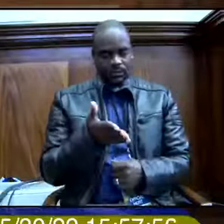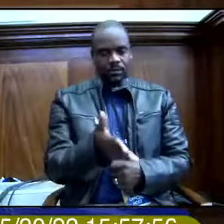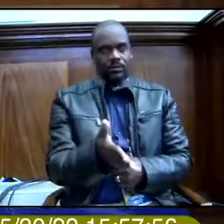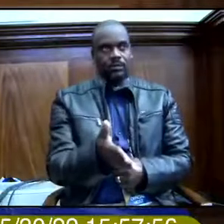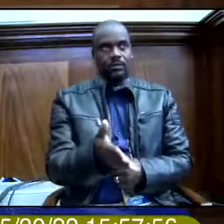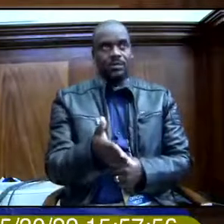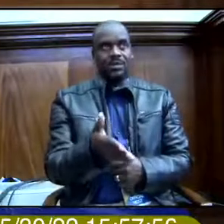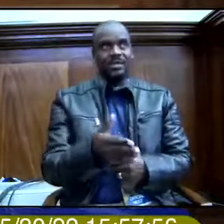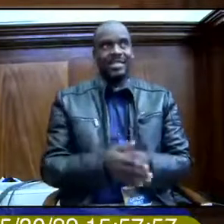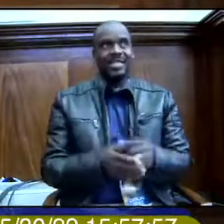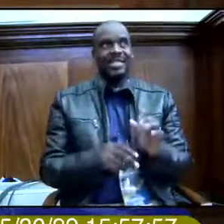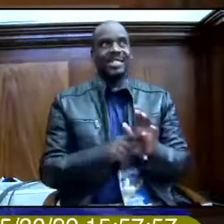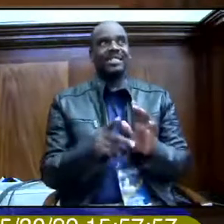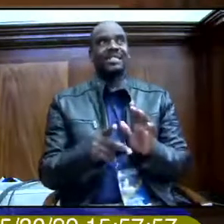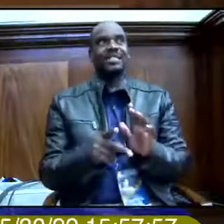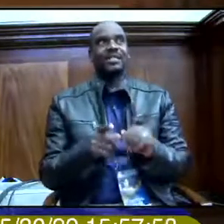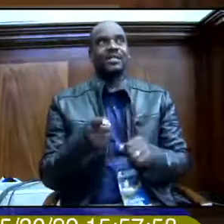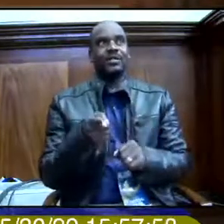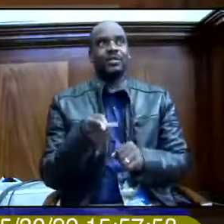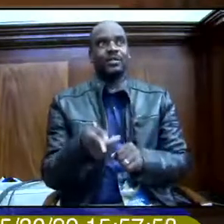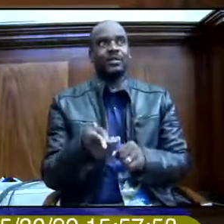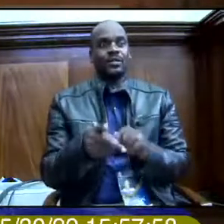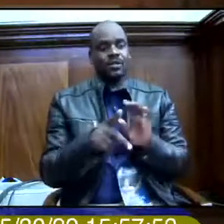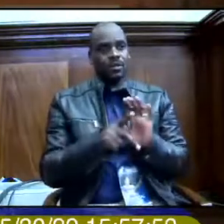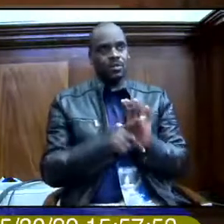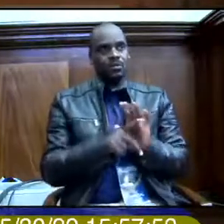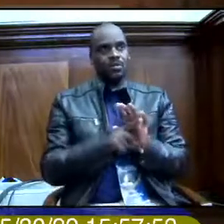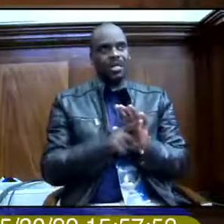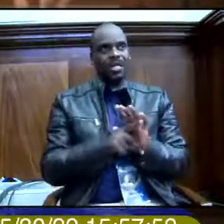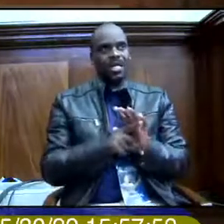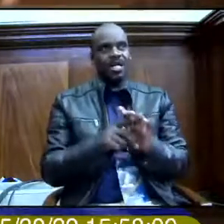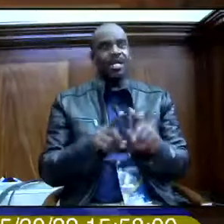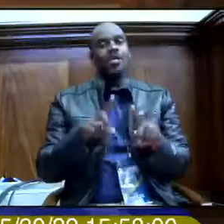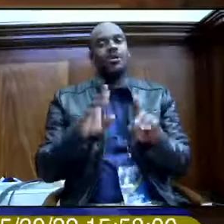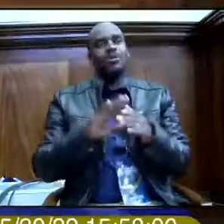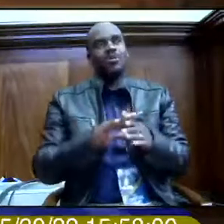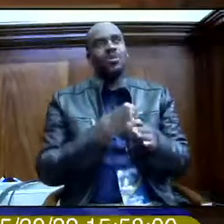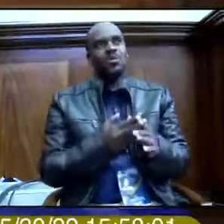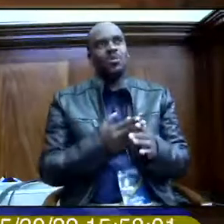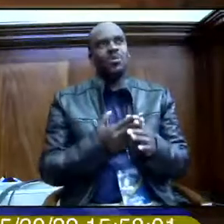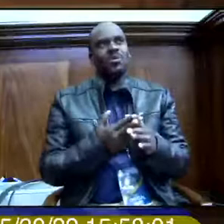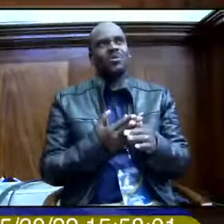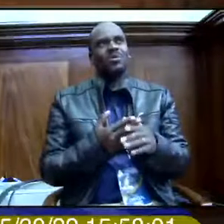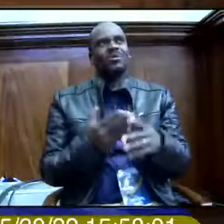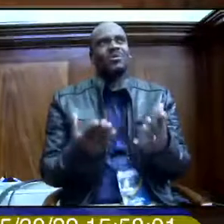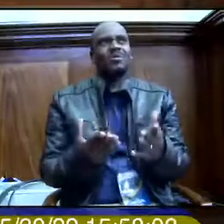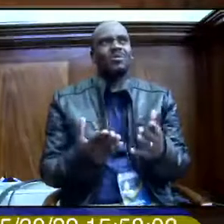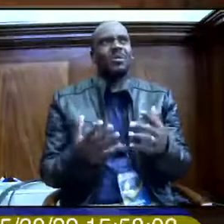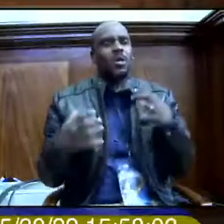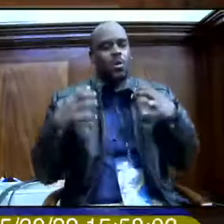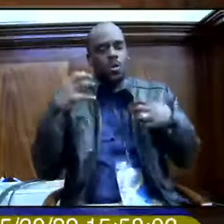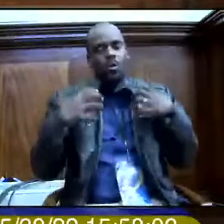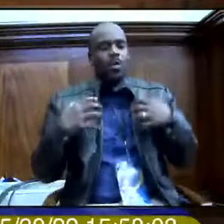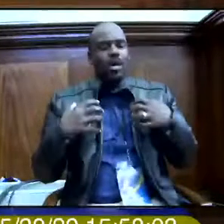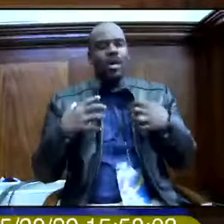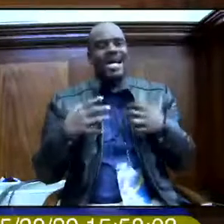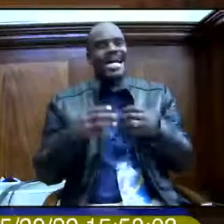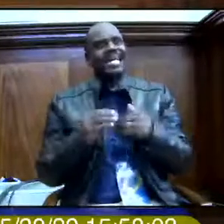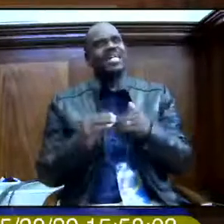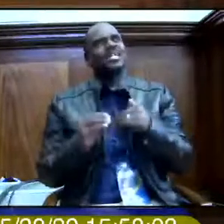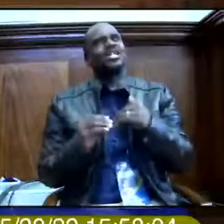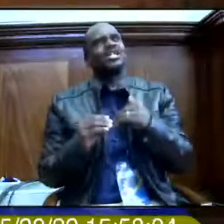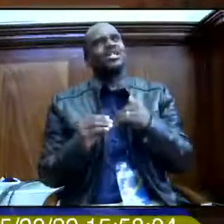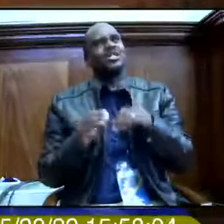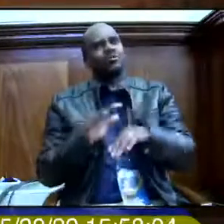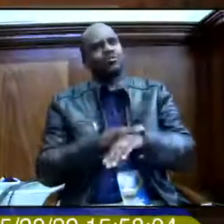compromise is so vanity's compromised because one it owes too much almost trillions of money which is the services uh